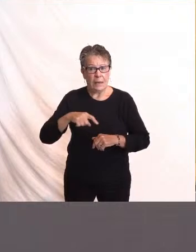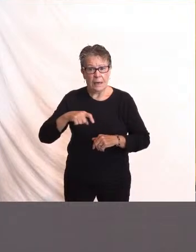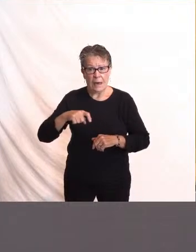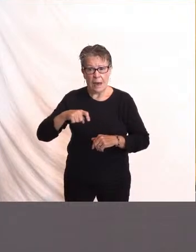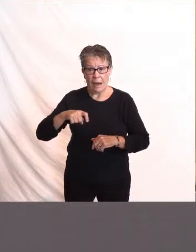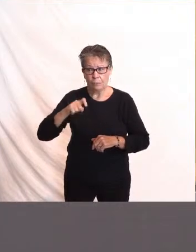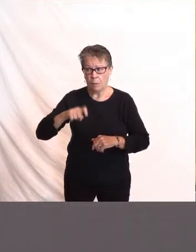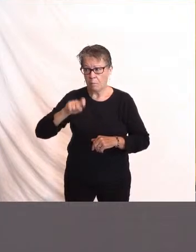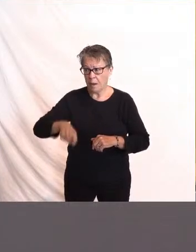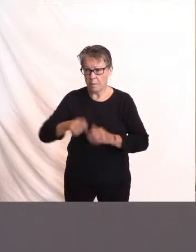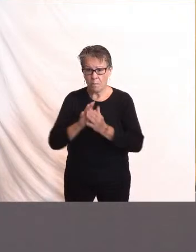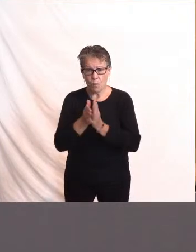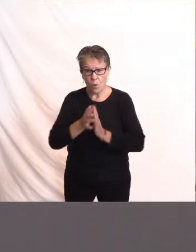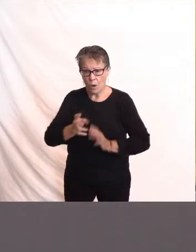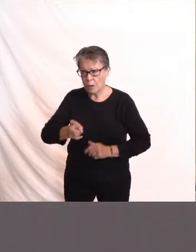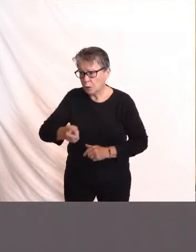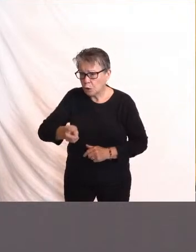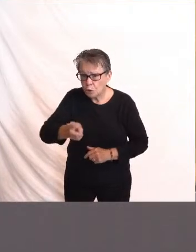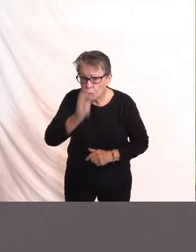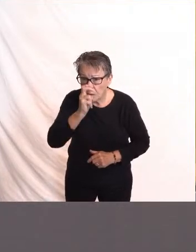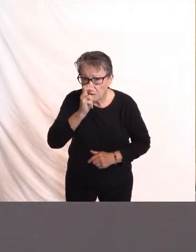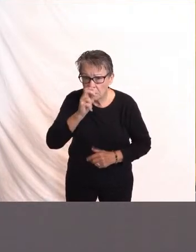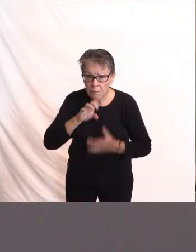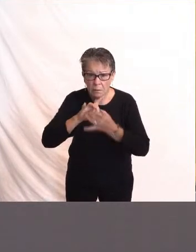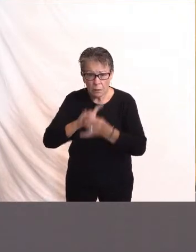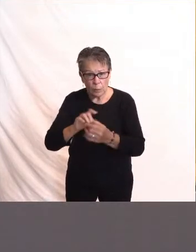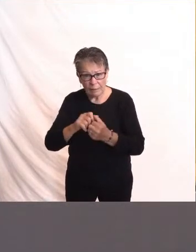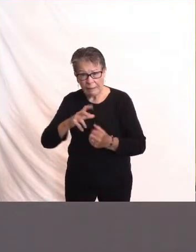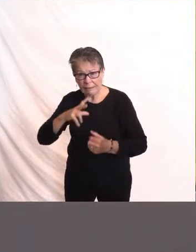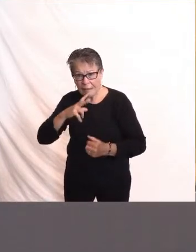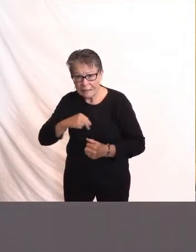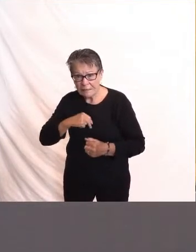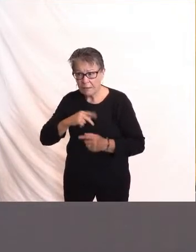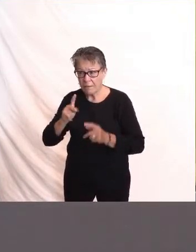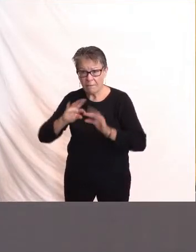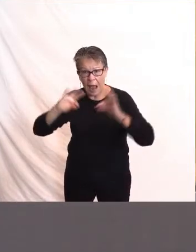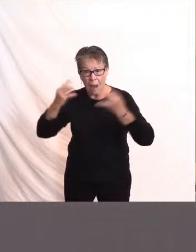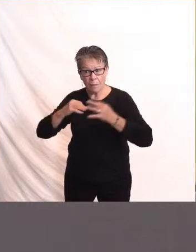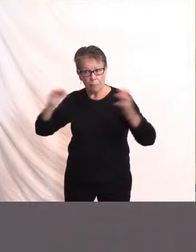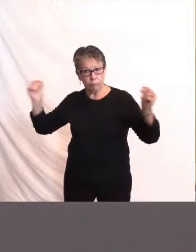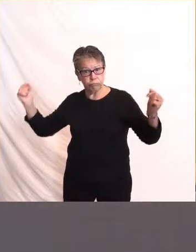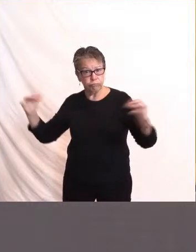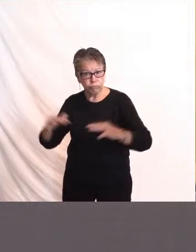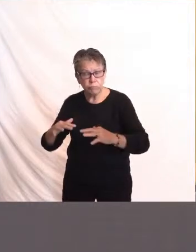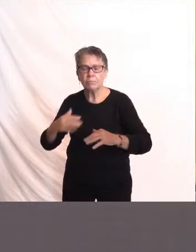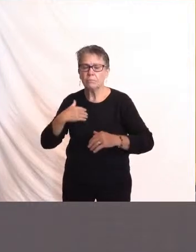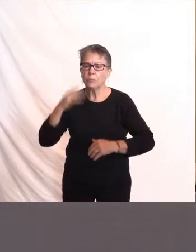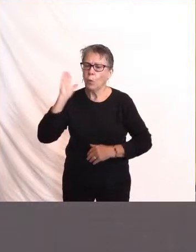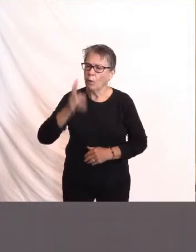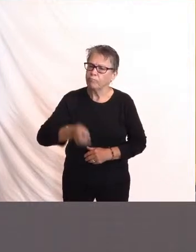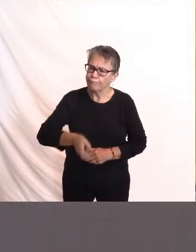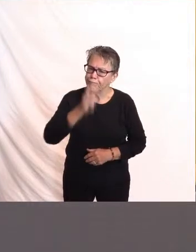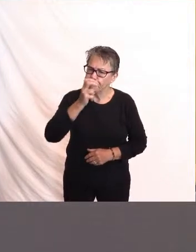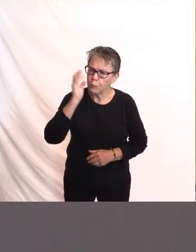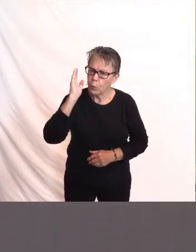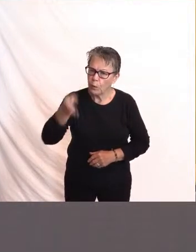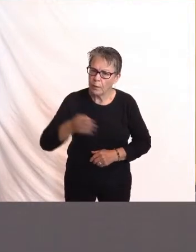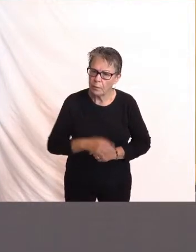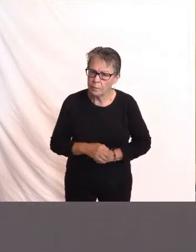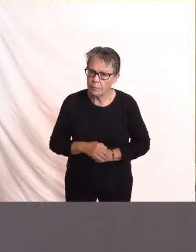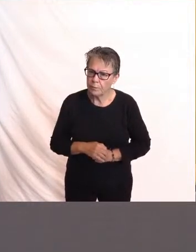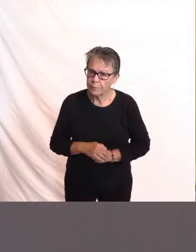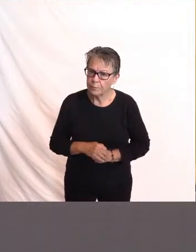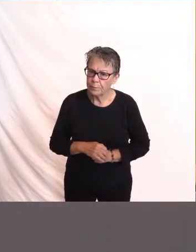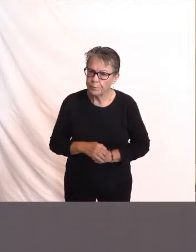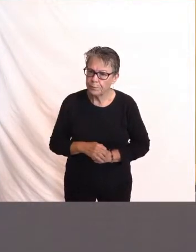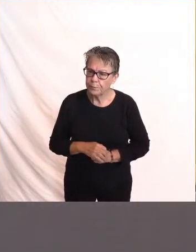Not because it's a close call. I mean, when we shut the garage doors, when we mandate something as it relates to masking,